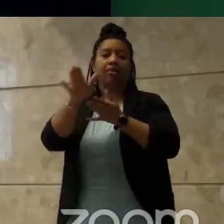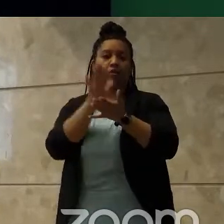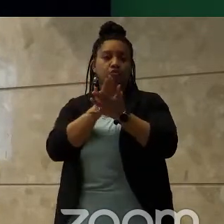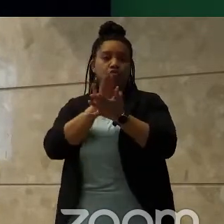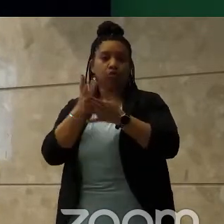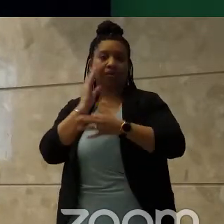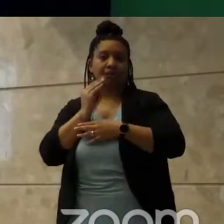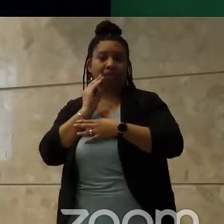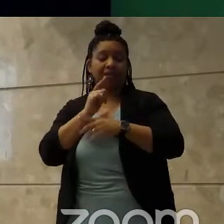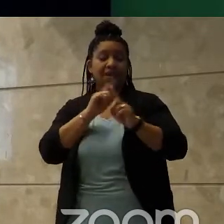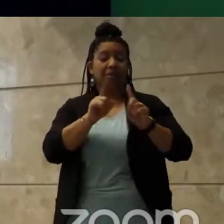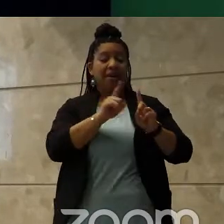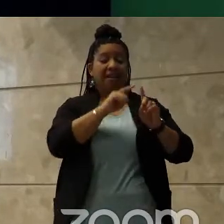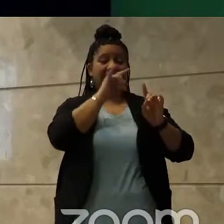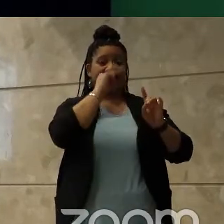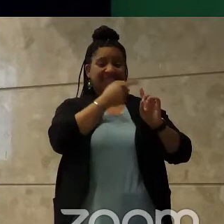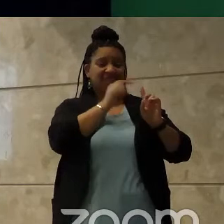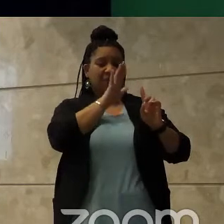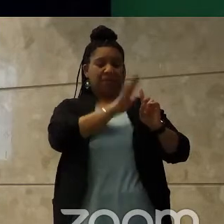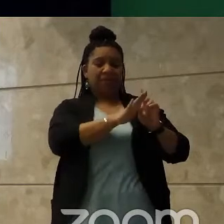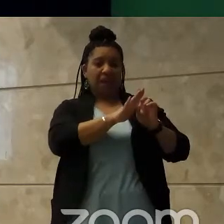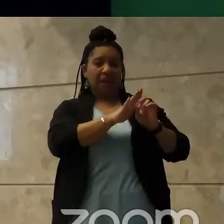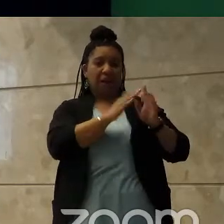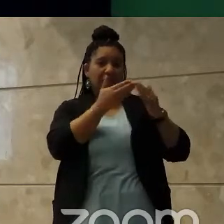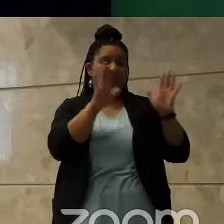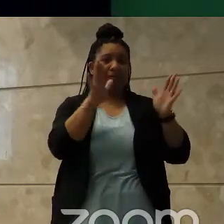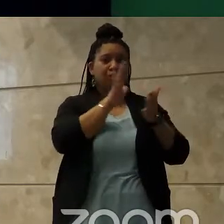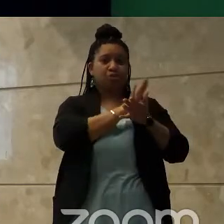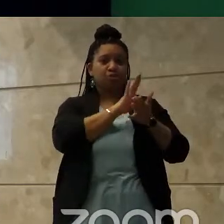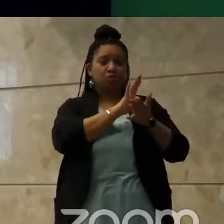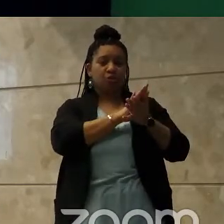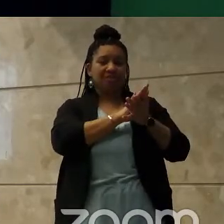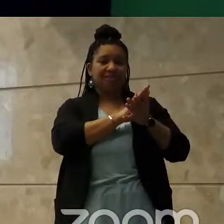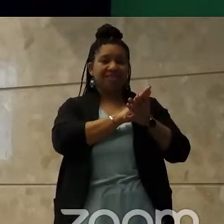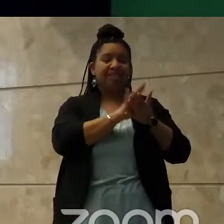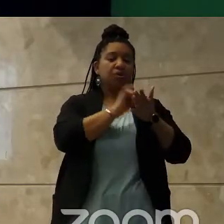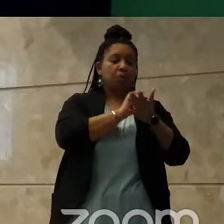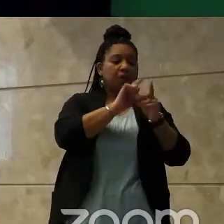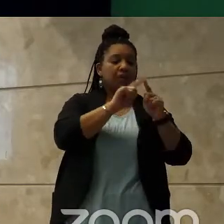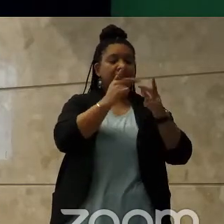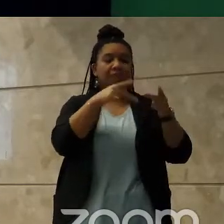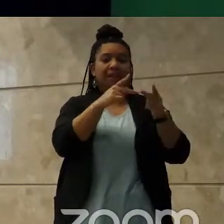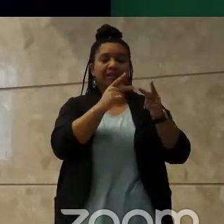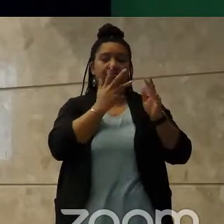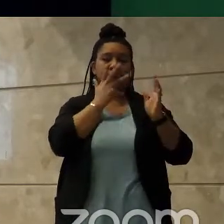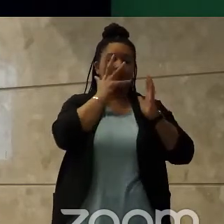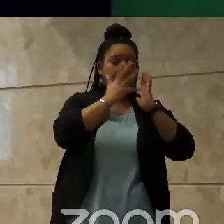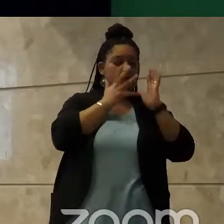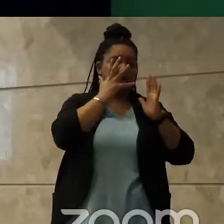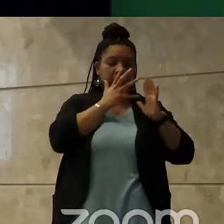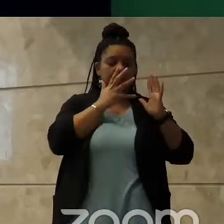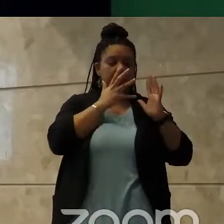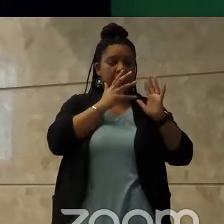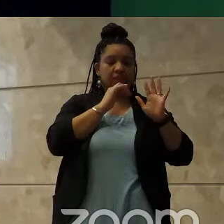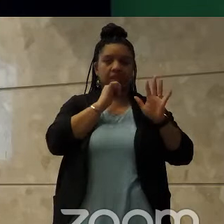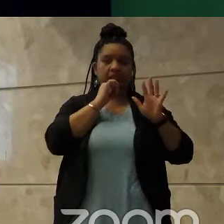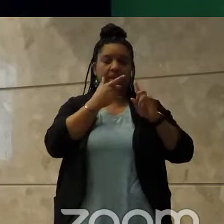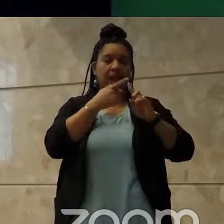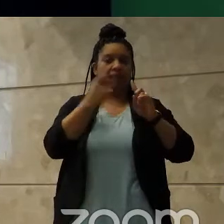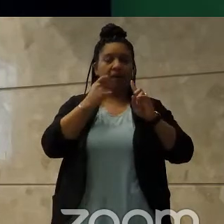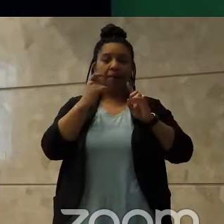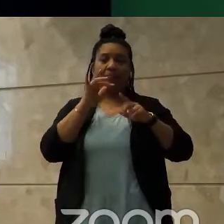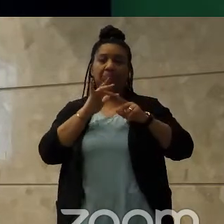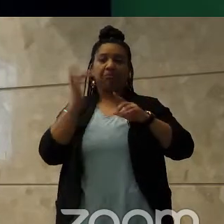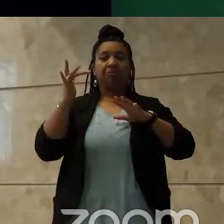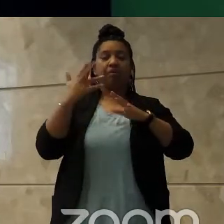the public schools said it from New York and places, but they were embarrassed because they were not from prestige. And I